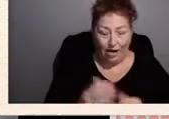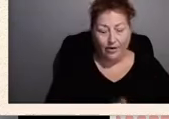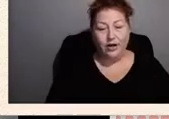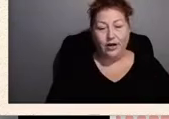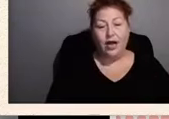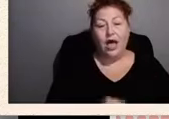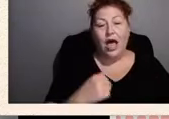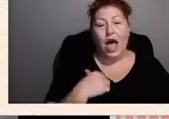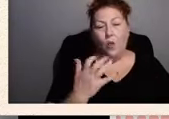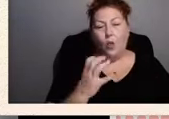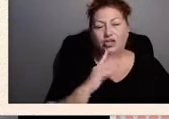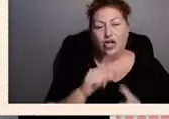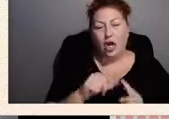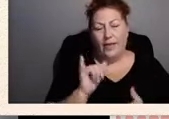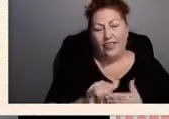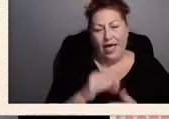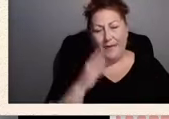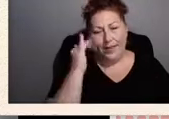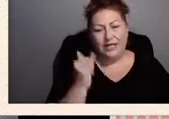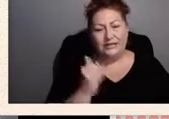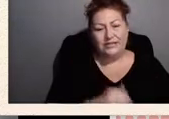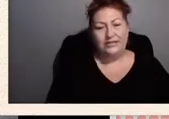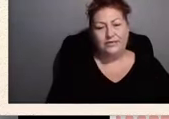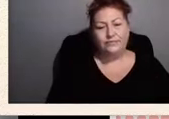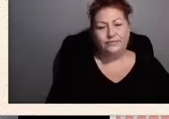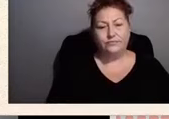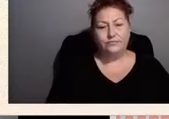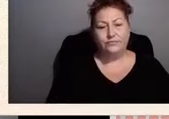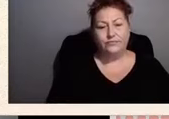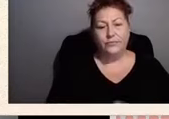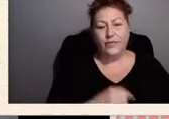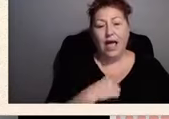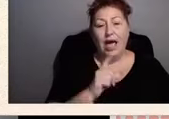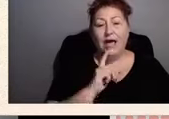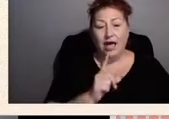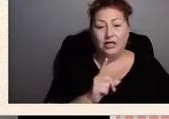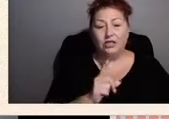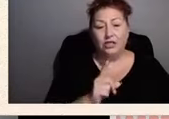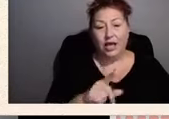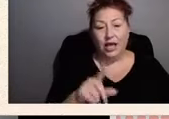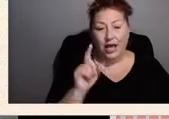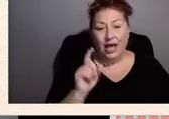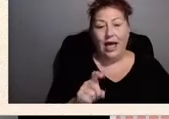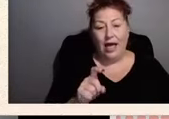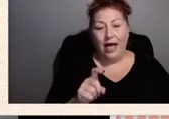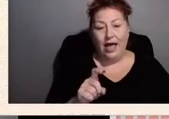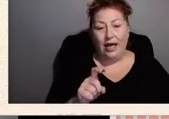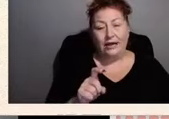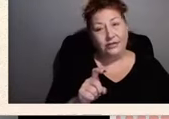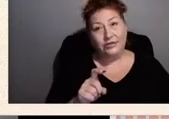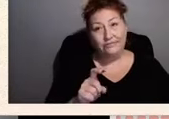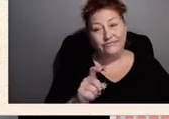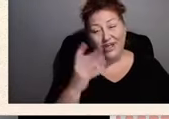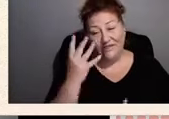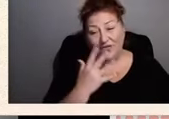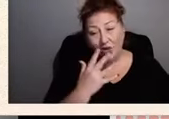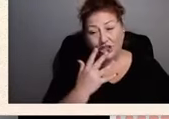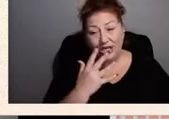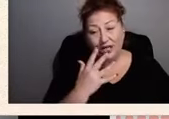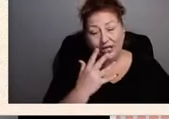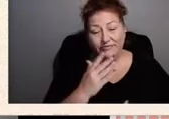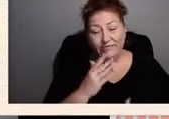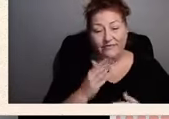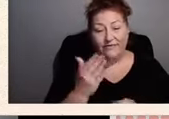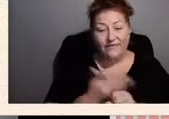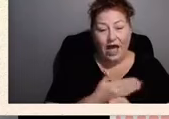talk about this because I actually had the unfortunate task of firing my